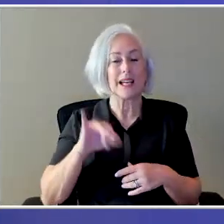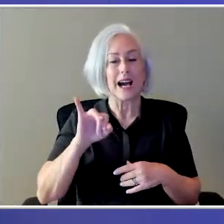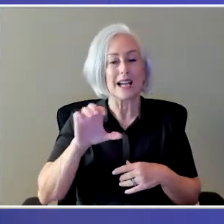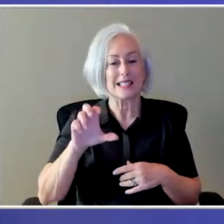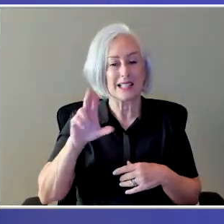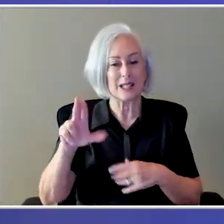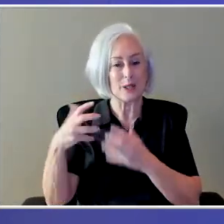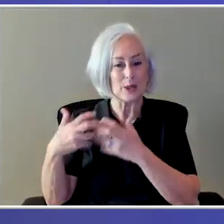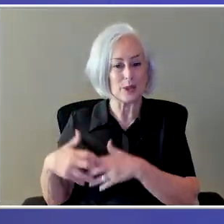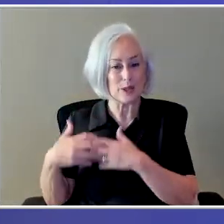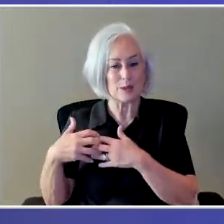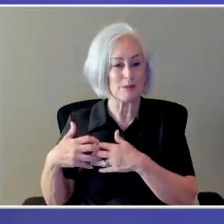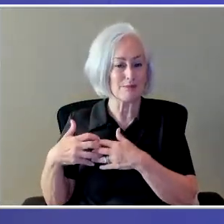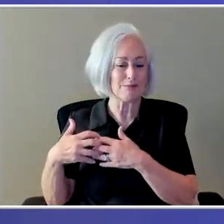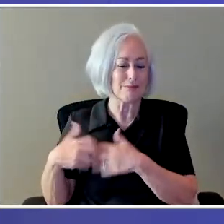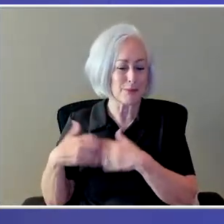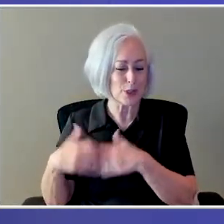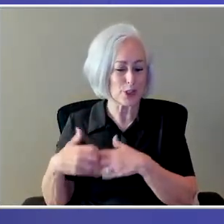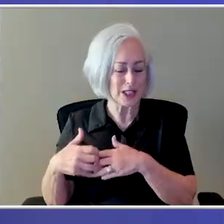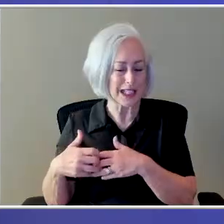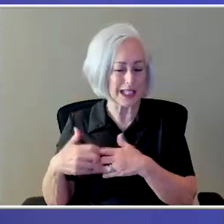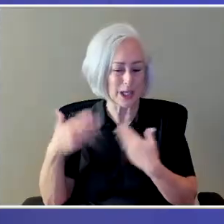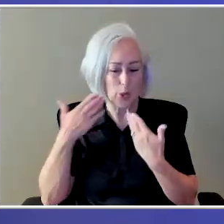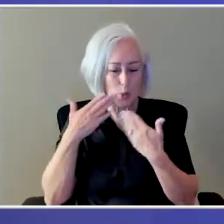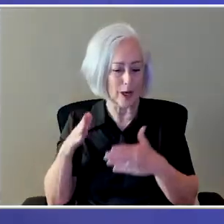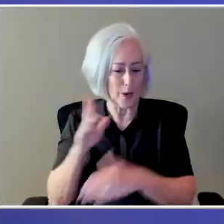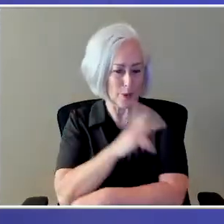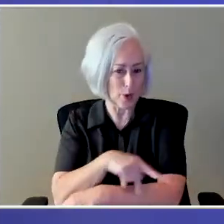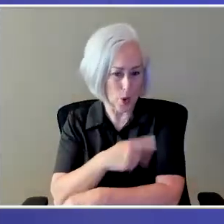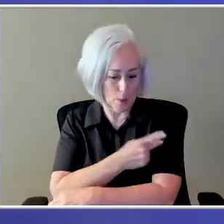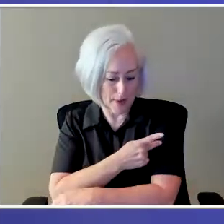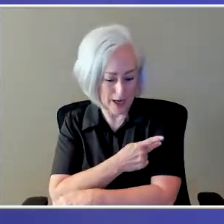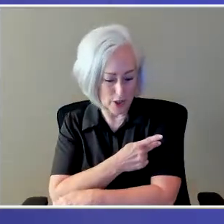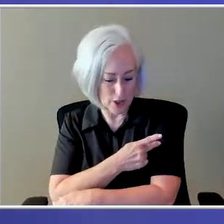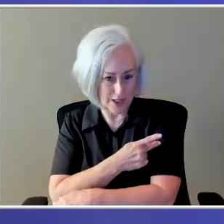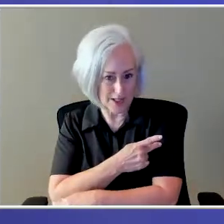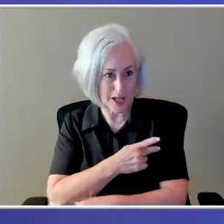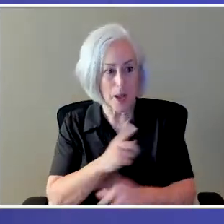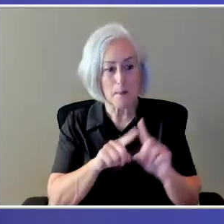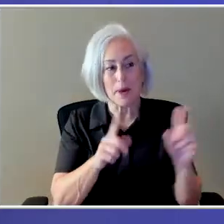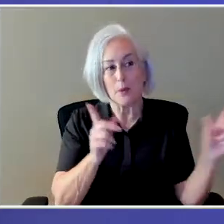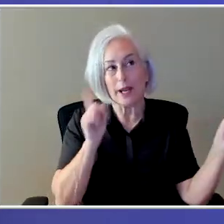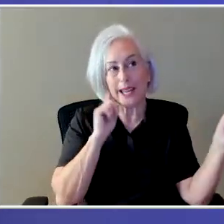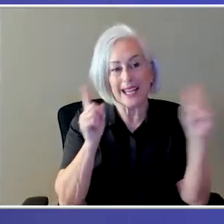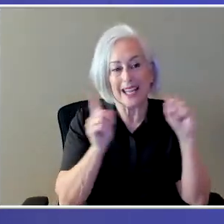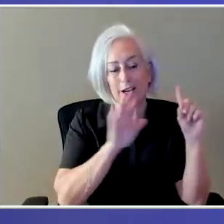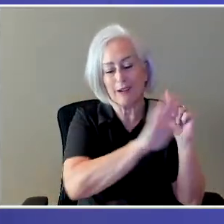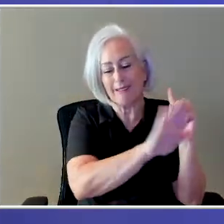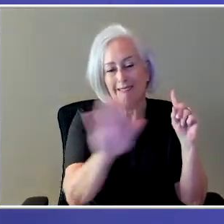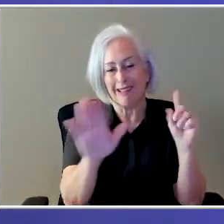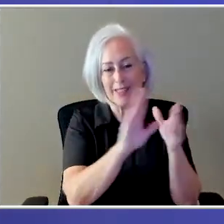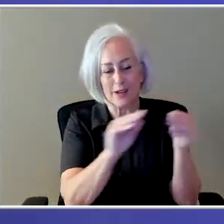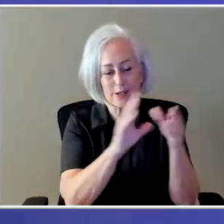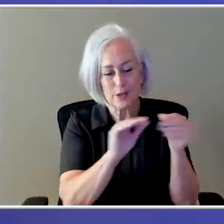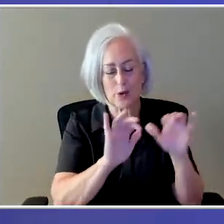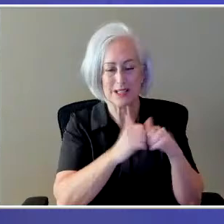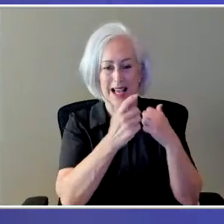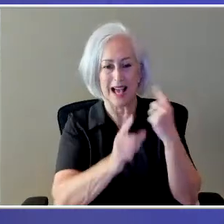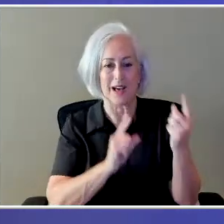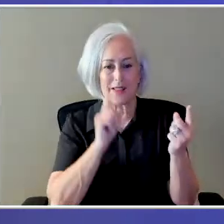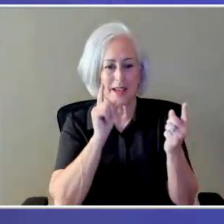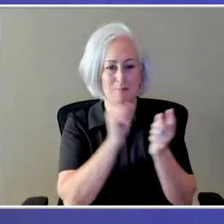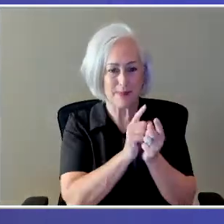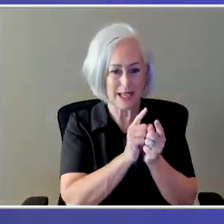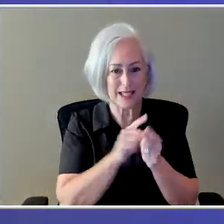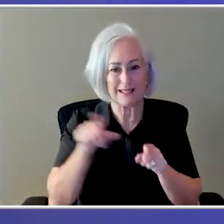you in the rehab, so we don't get to know the patient. So we hear their stories of when you guys met and that he's your mechanic